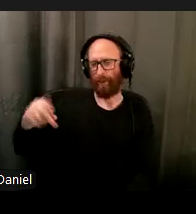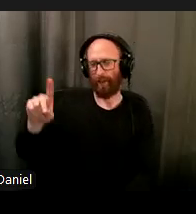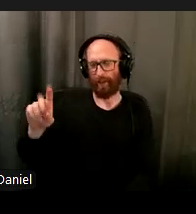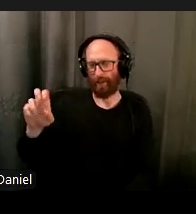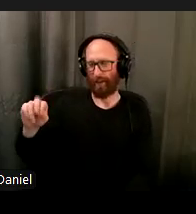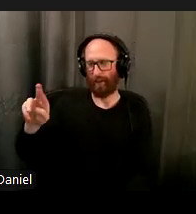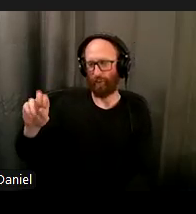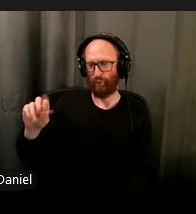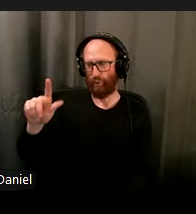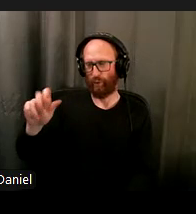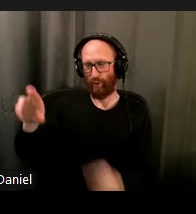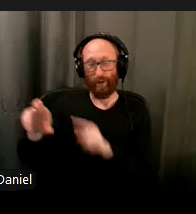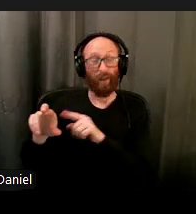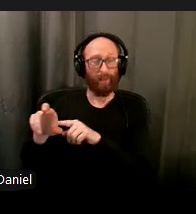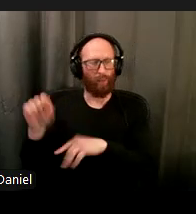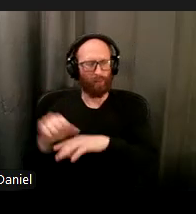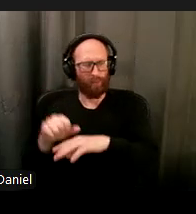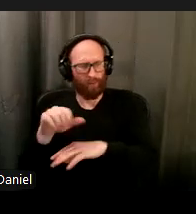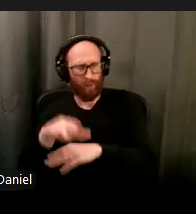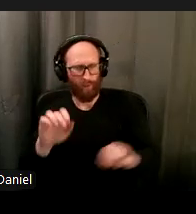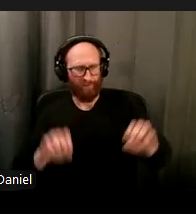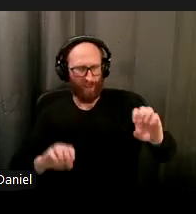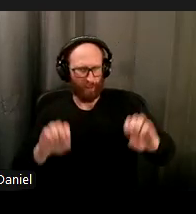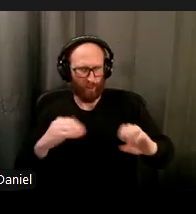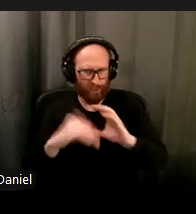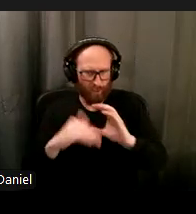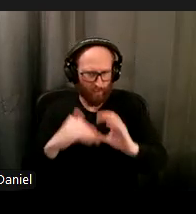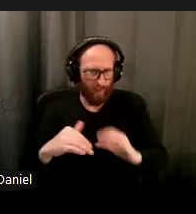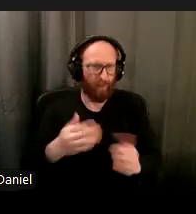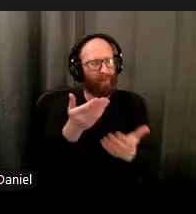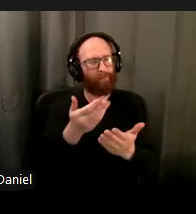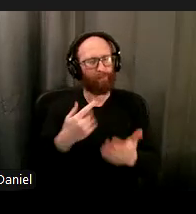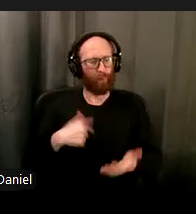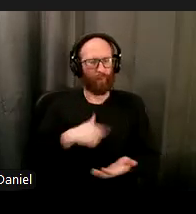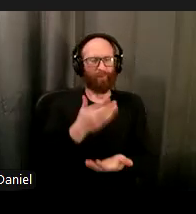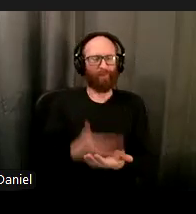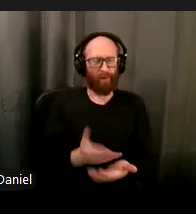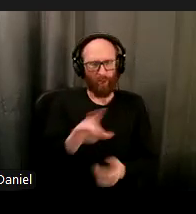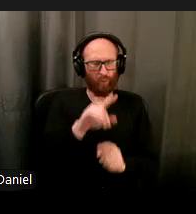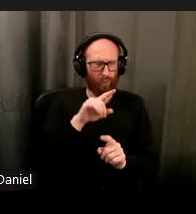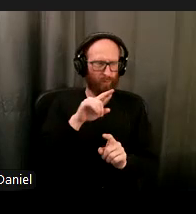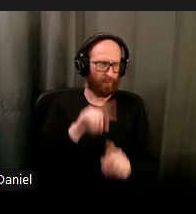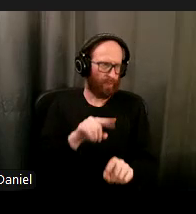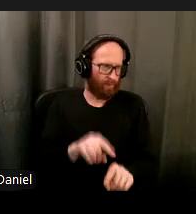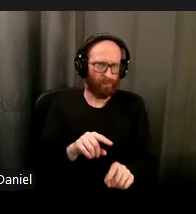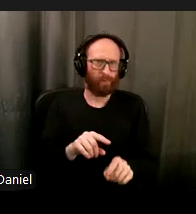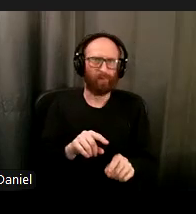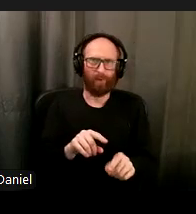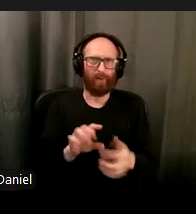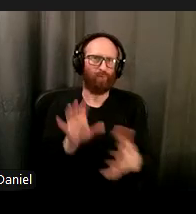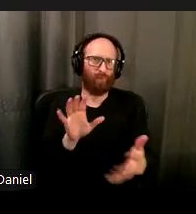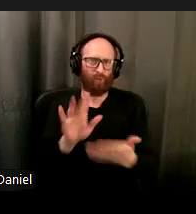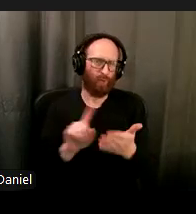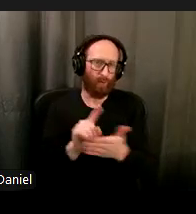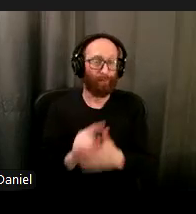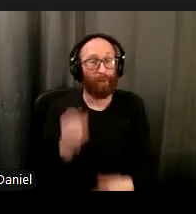an evaluation to your email, will verify your attendance, and release your hours. If you're watching